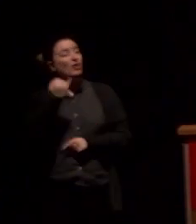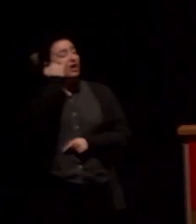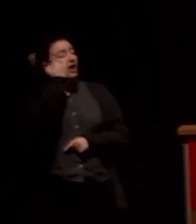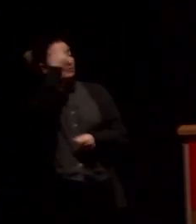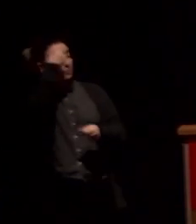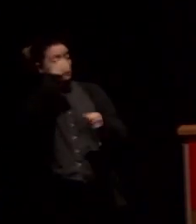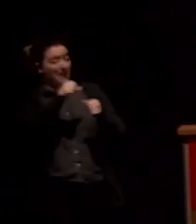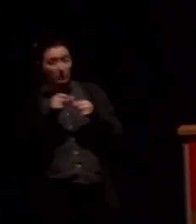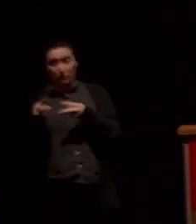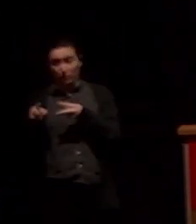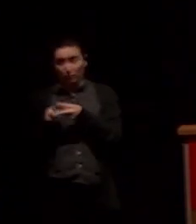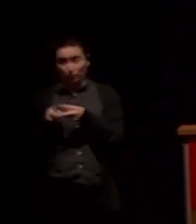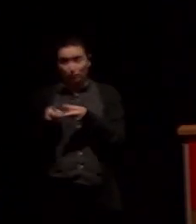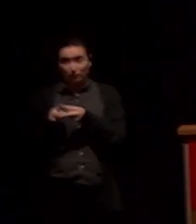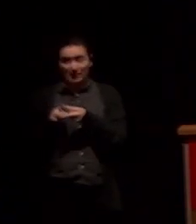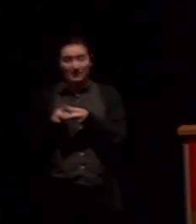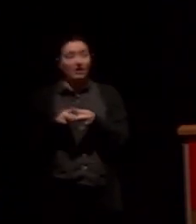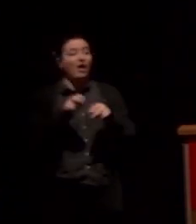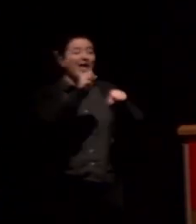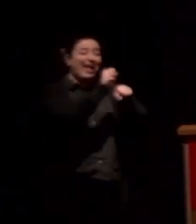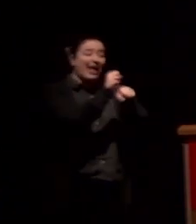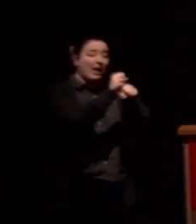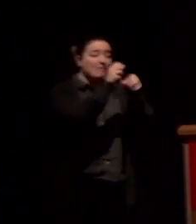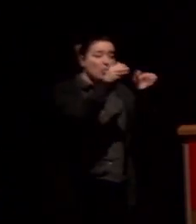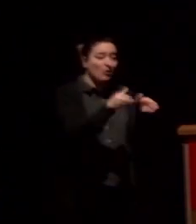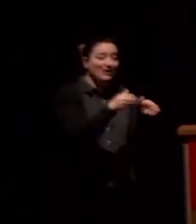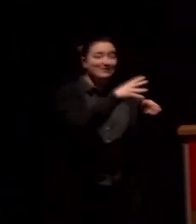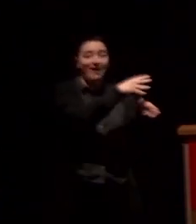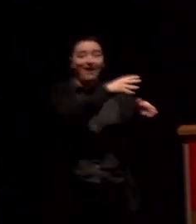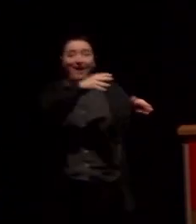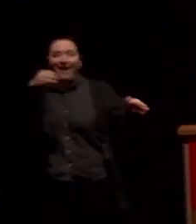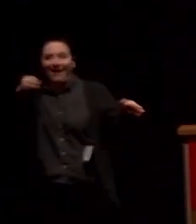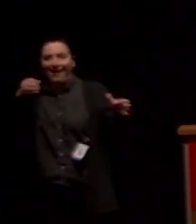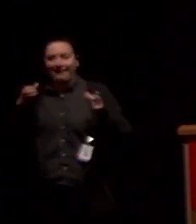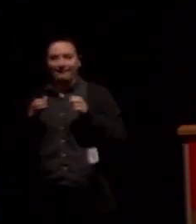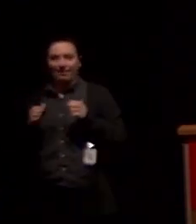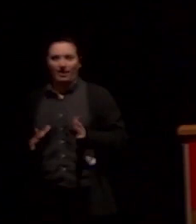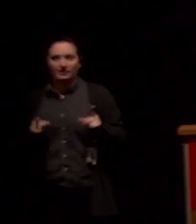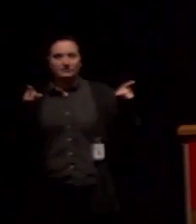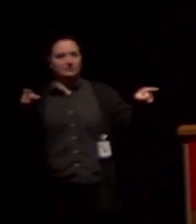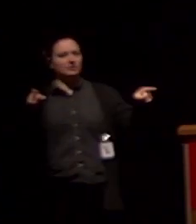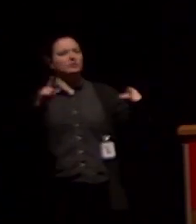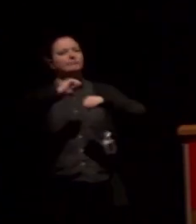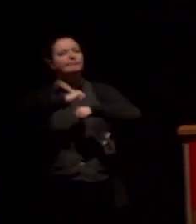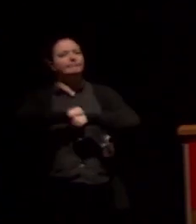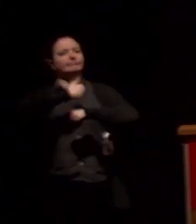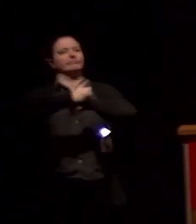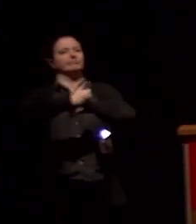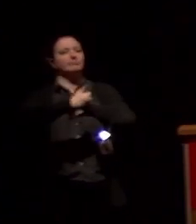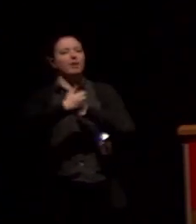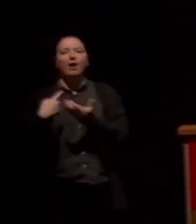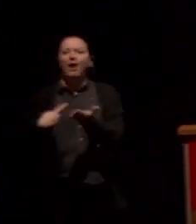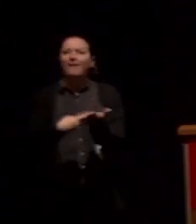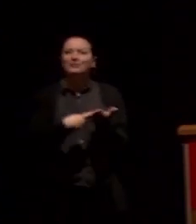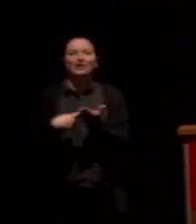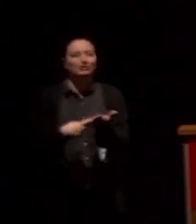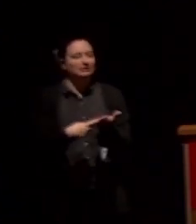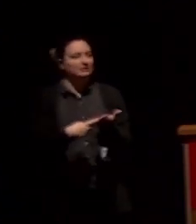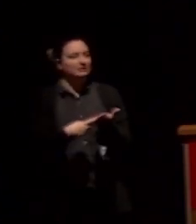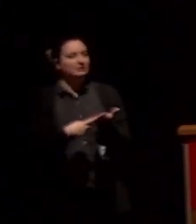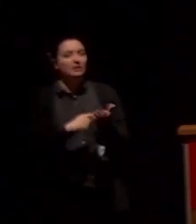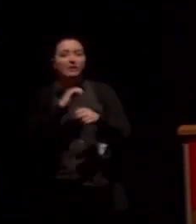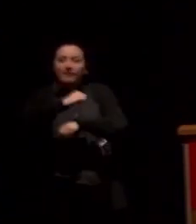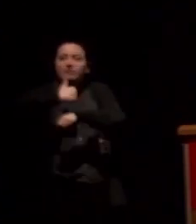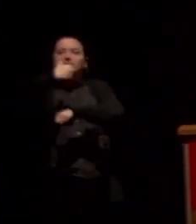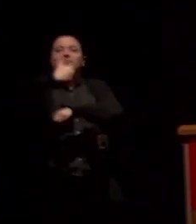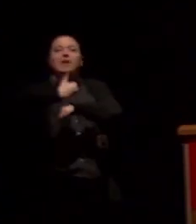for your employees as well as your clients, you will have that conversation. You'll create staff training and opportunities